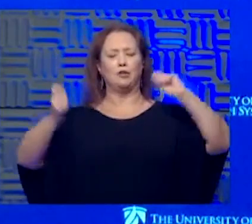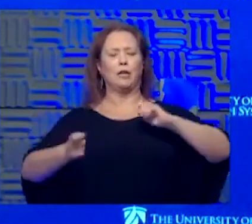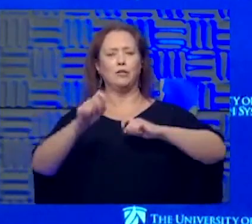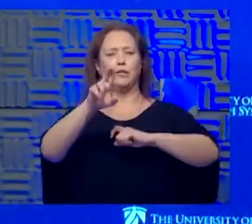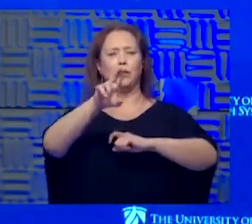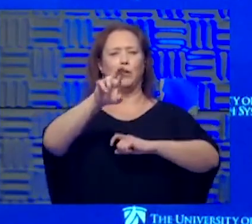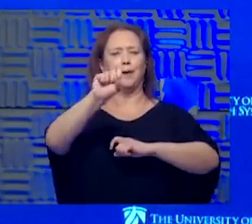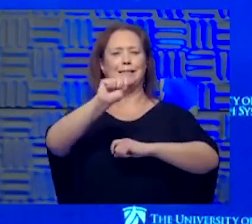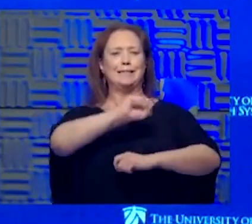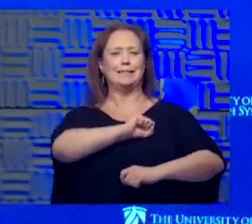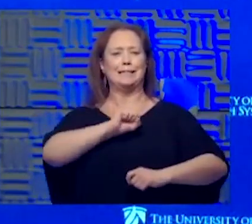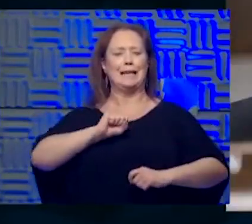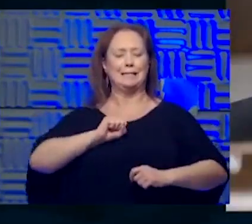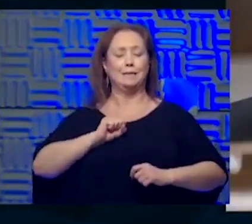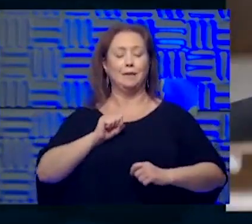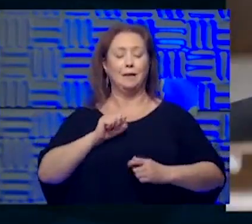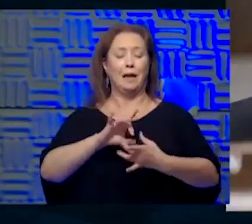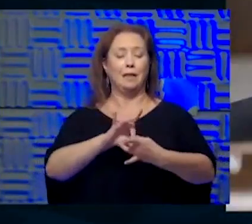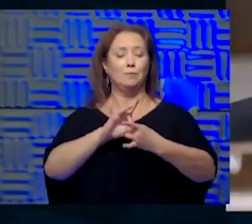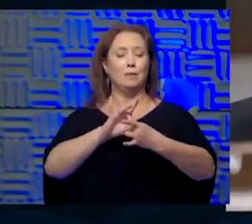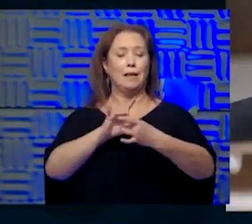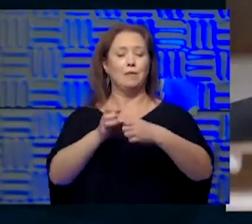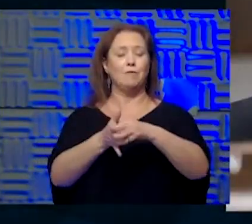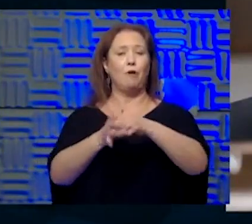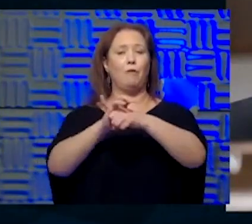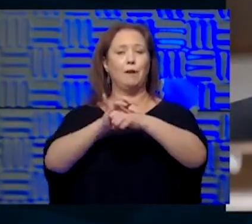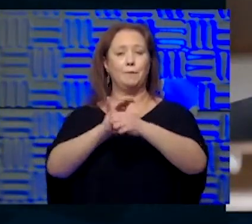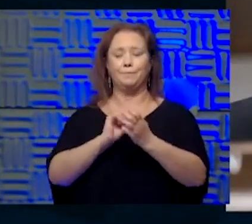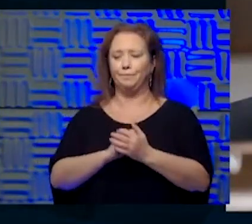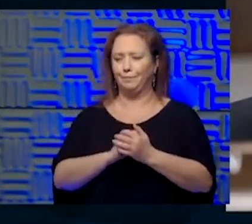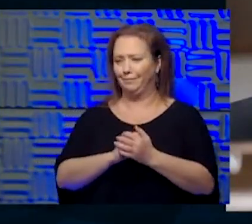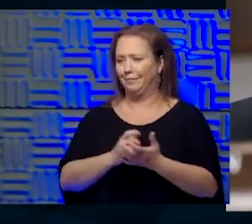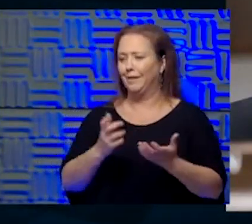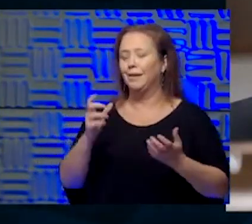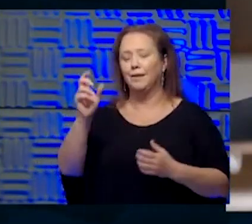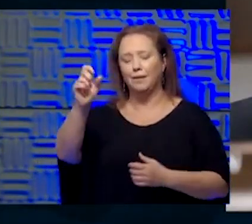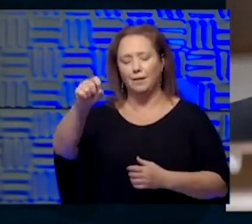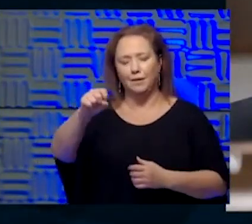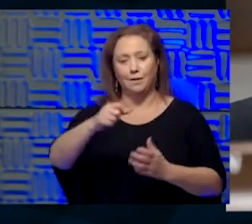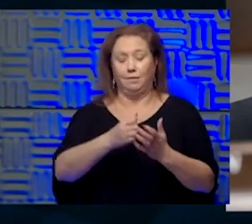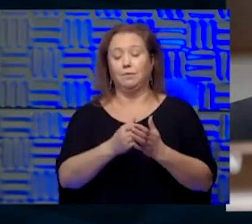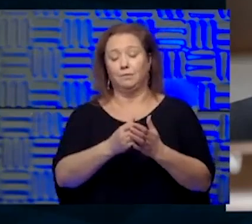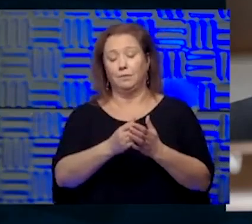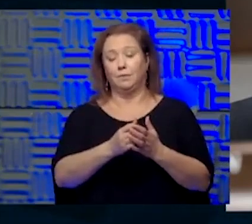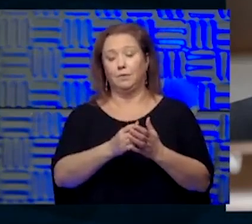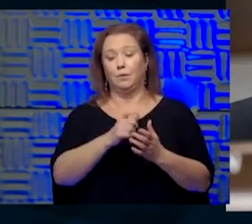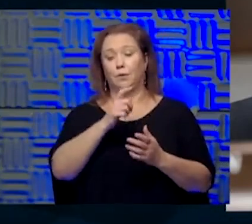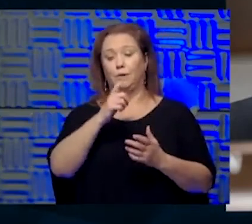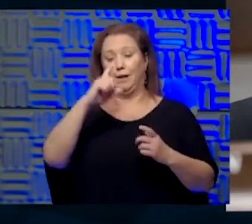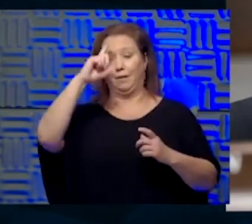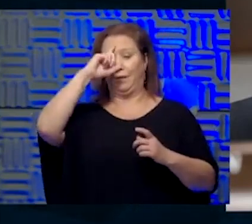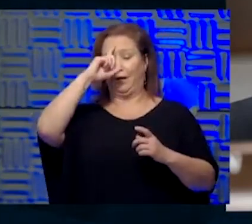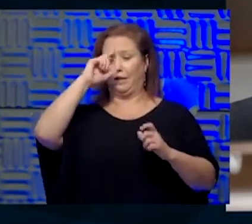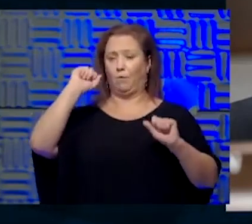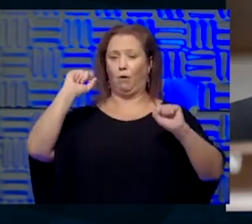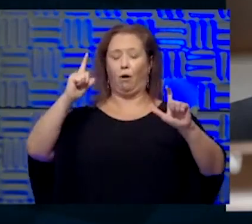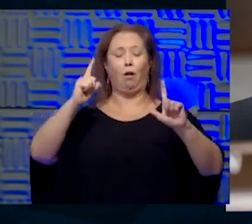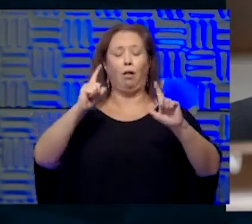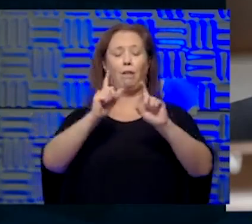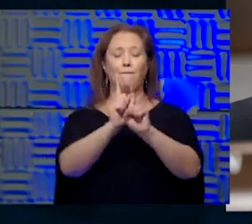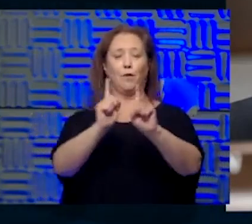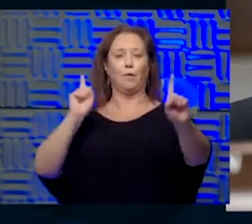of coronavirus. Yeah, who would have thought that what we wanted in our Congress is for us to be further